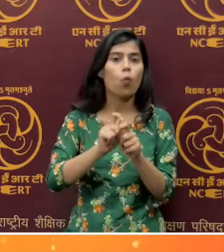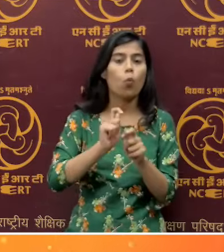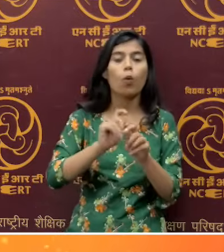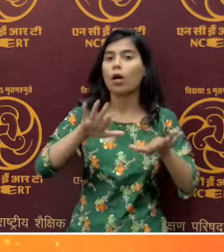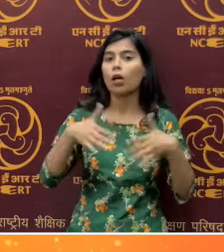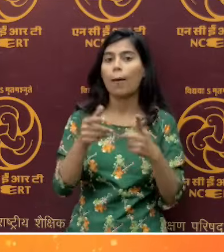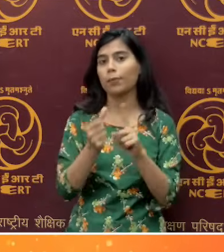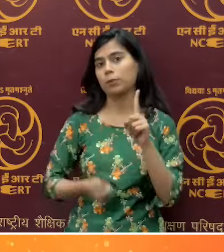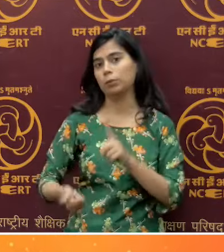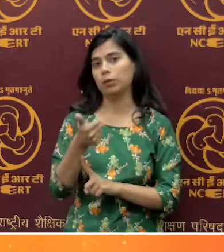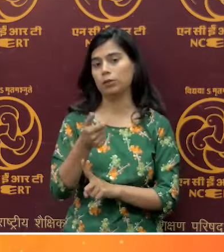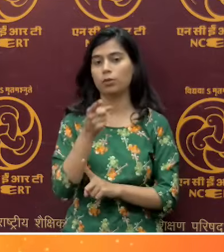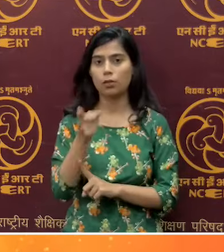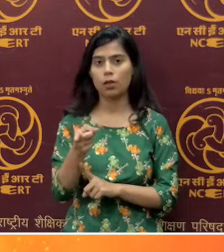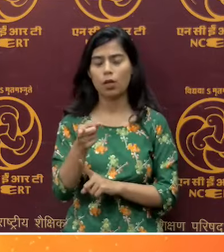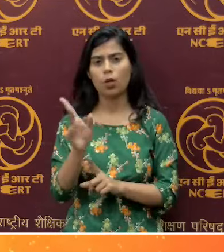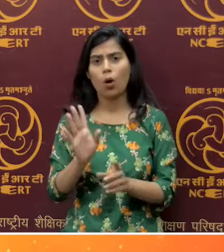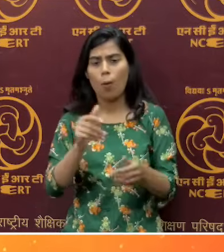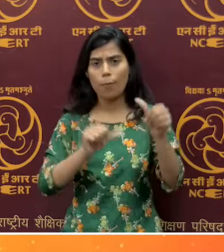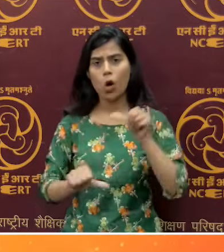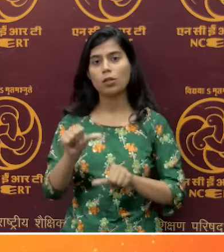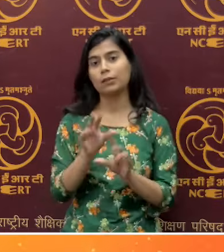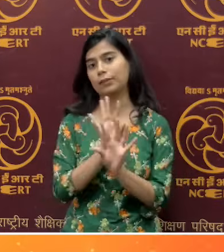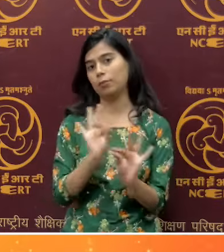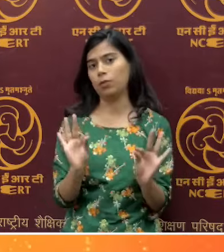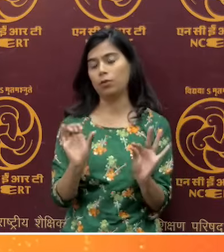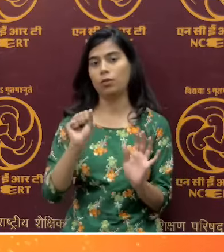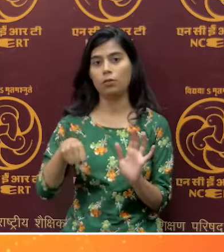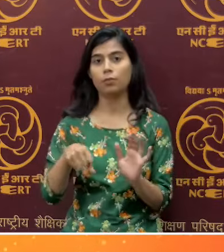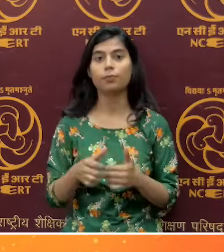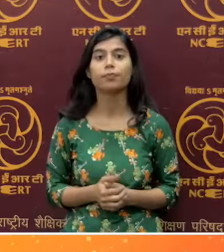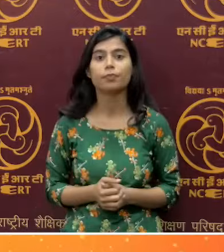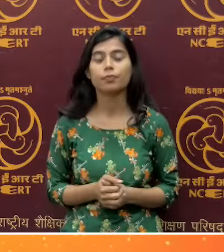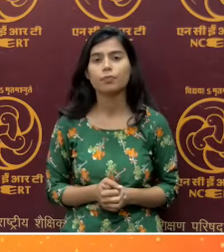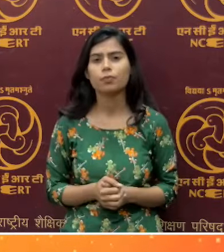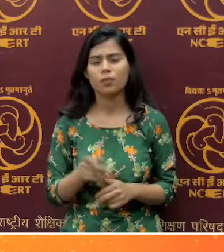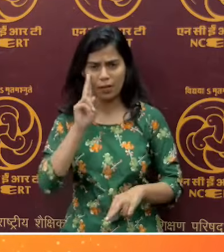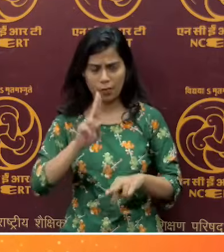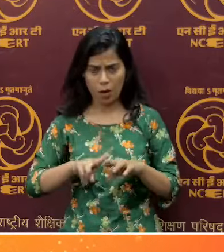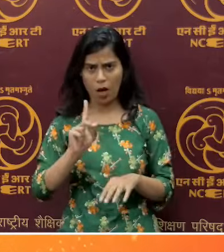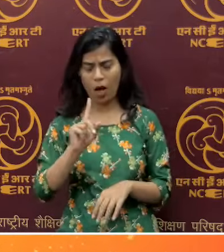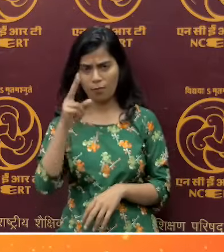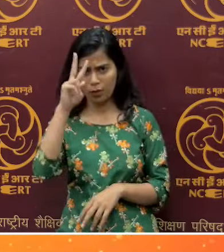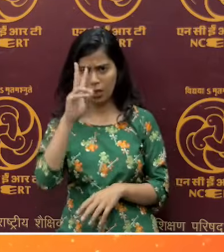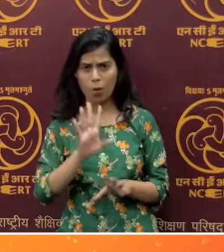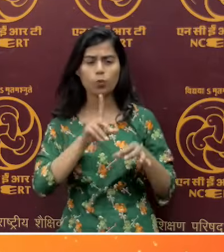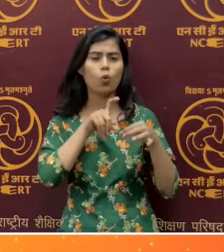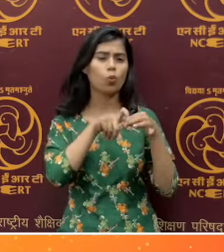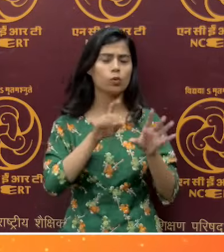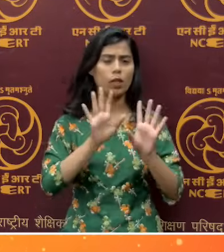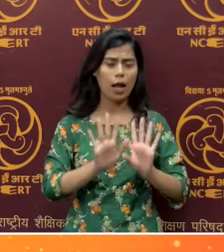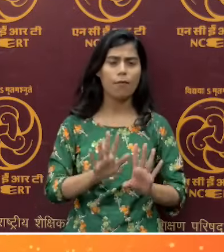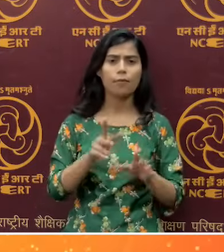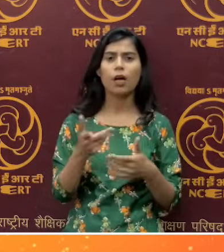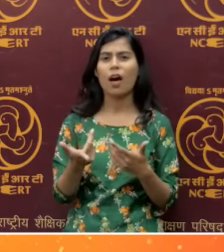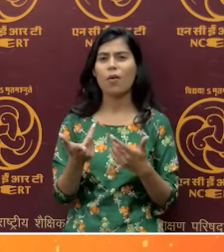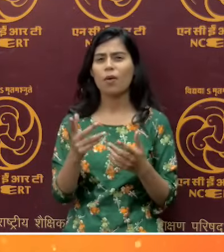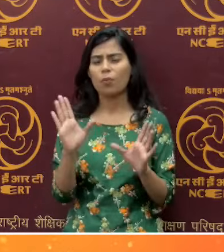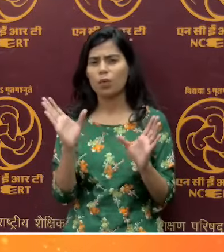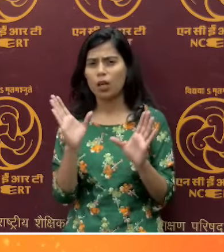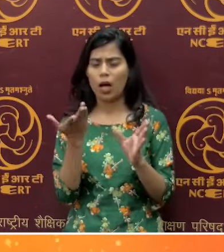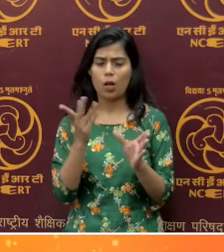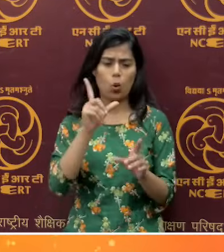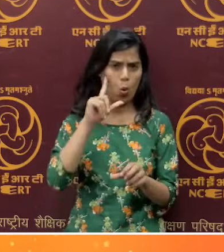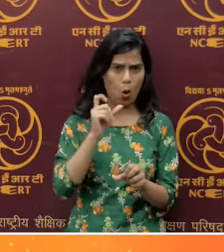there. Right. So the process is simple over there. Yeah. Okay, and we have another question, and the viewer is asking: we are facing problems in